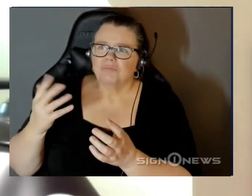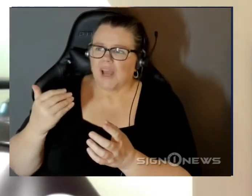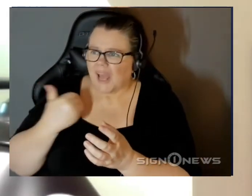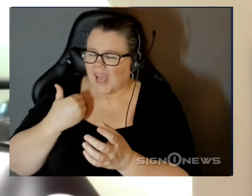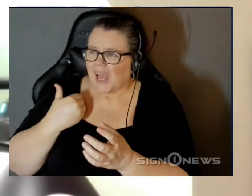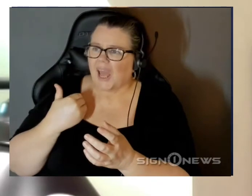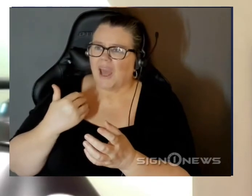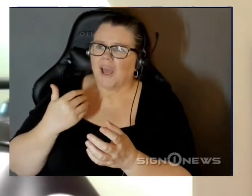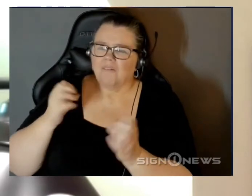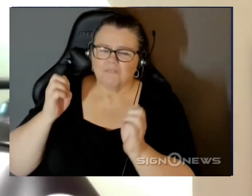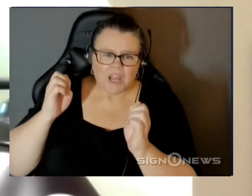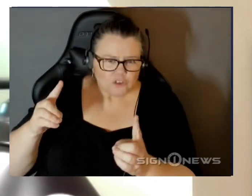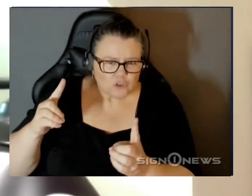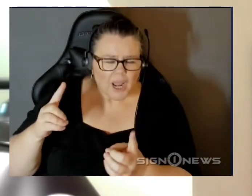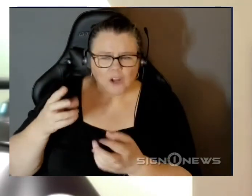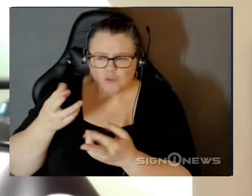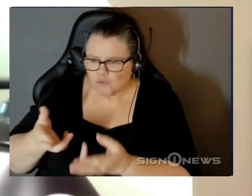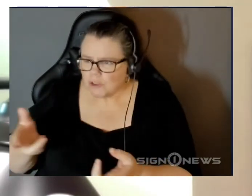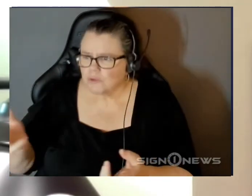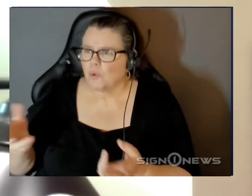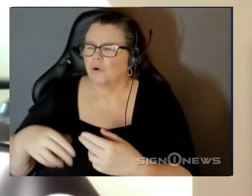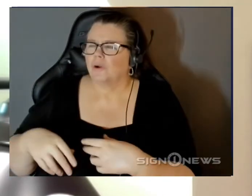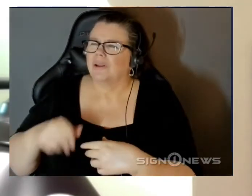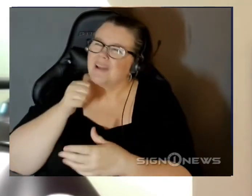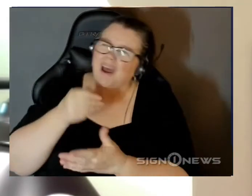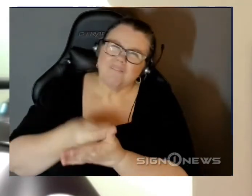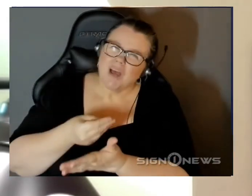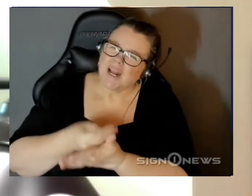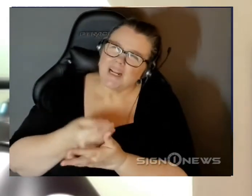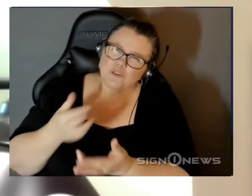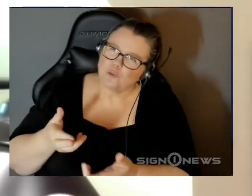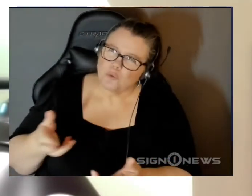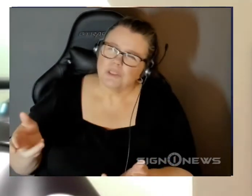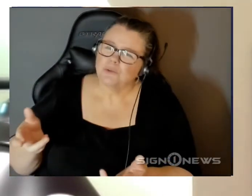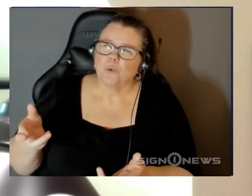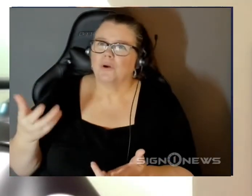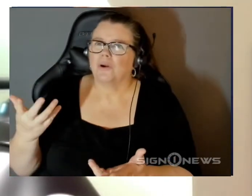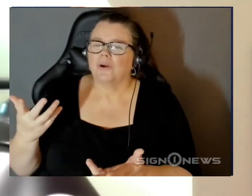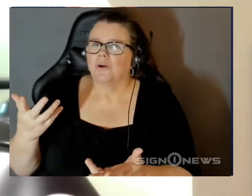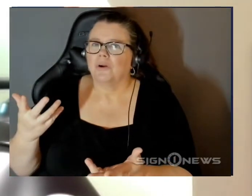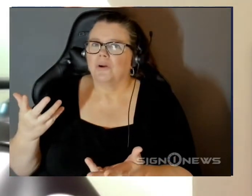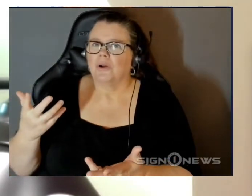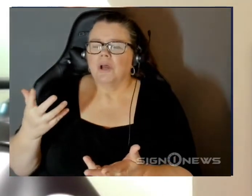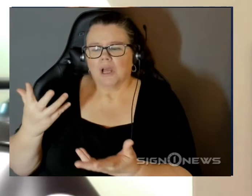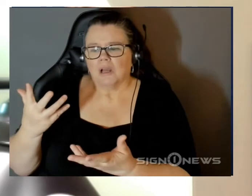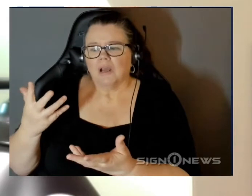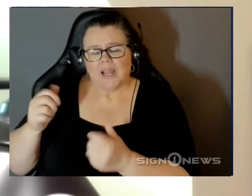to advocate and support the person with a disability to not become subject to one of these things? I mean, is this a sort